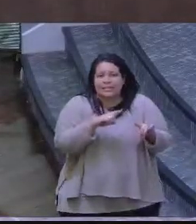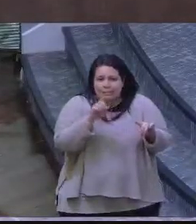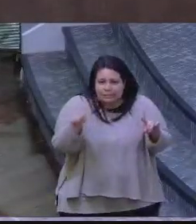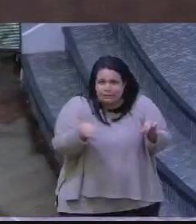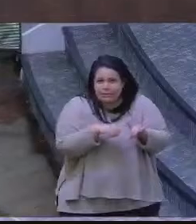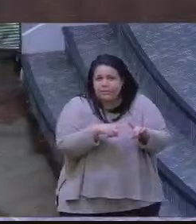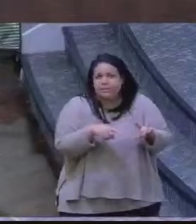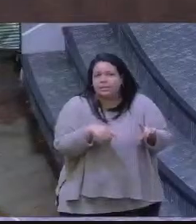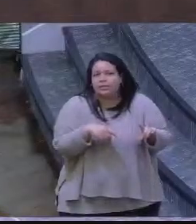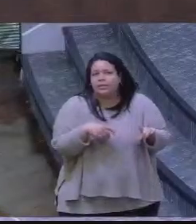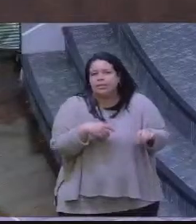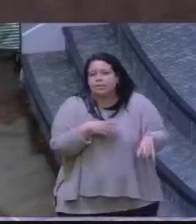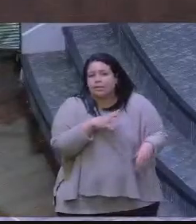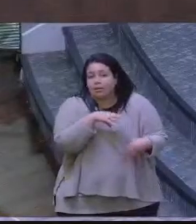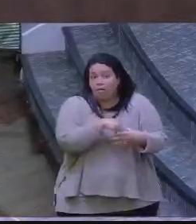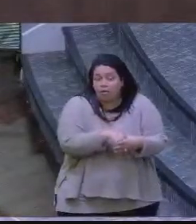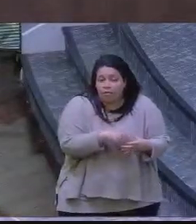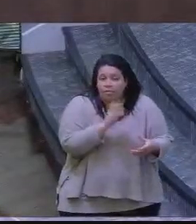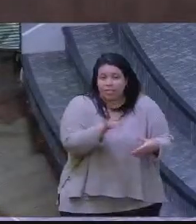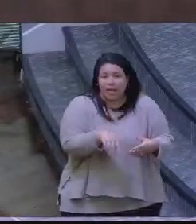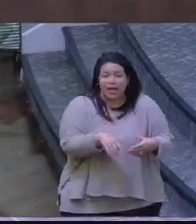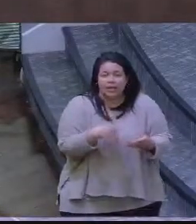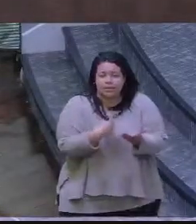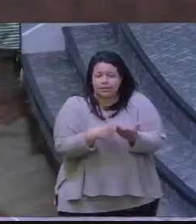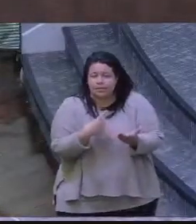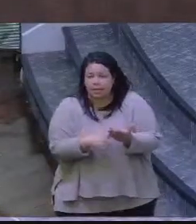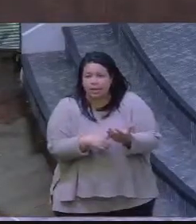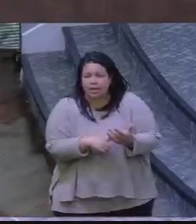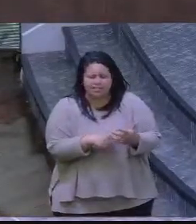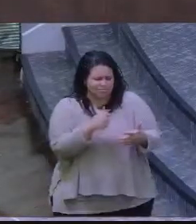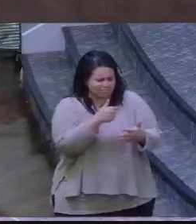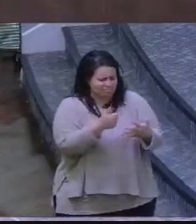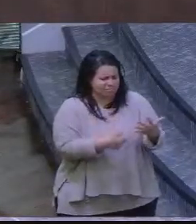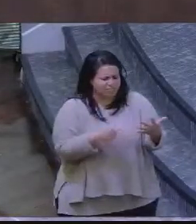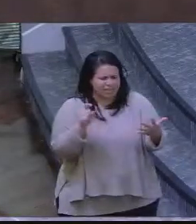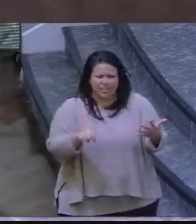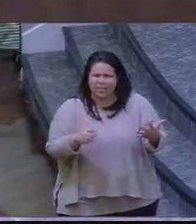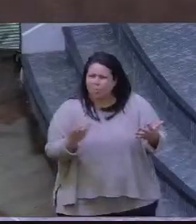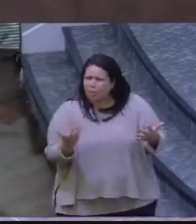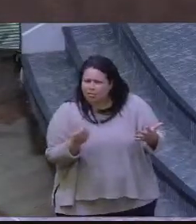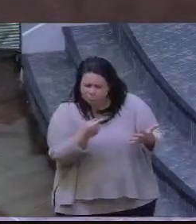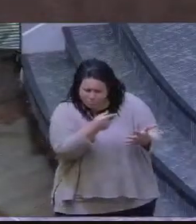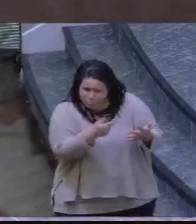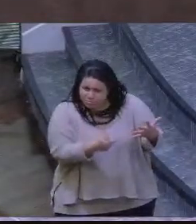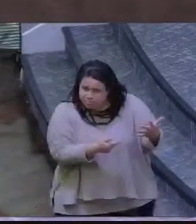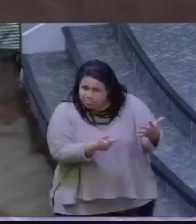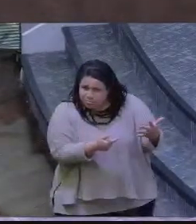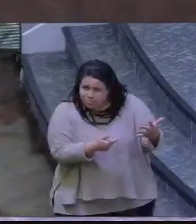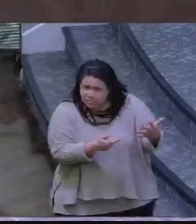we'll be talking about what's really needed, trying to project where we're going.